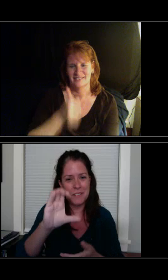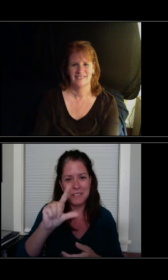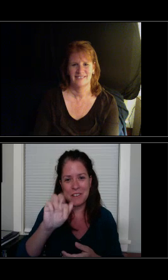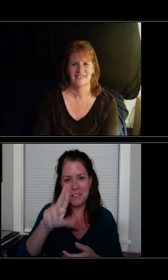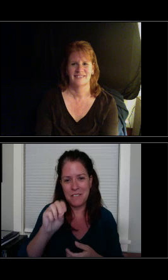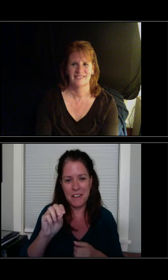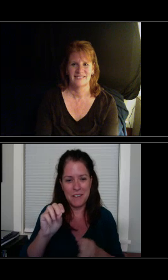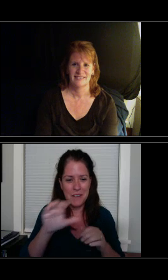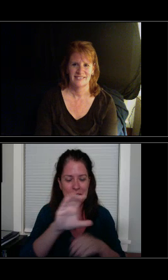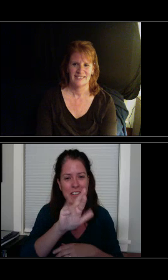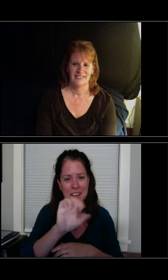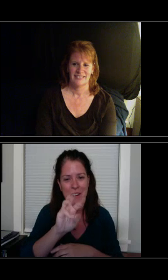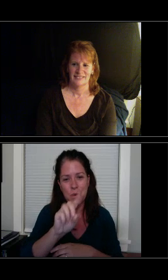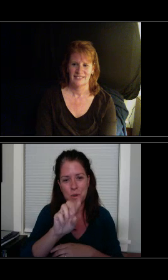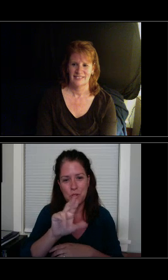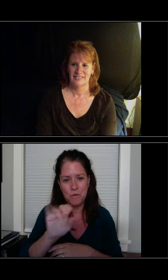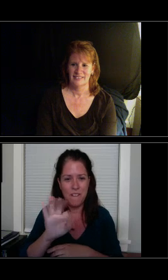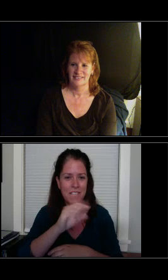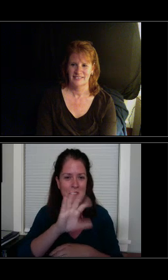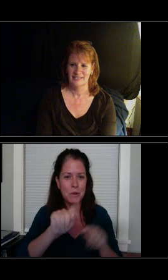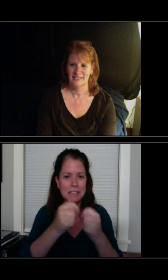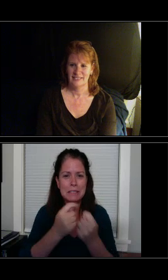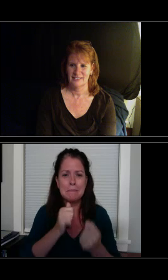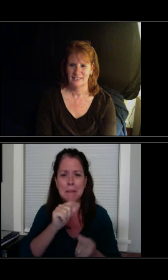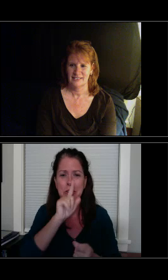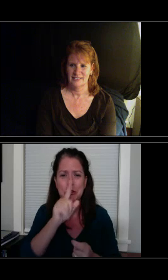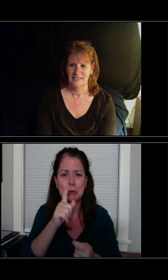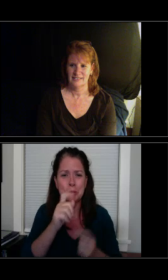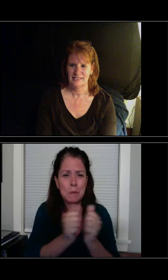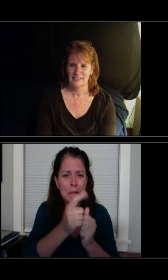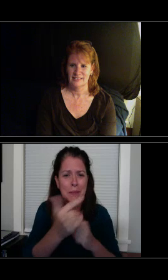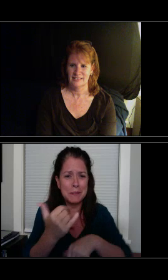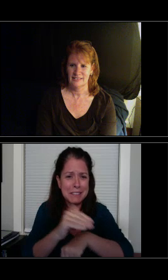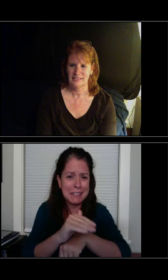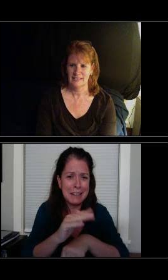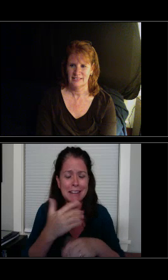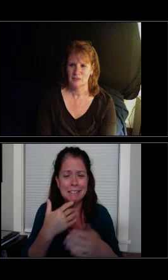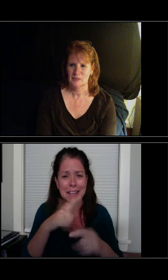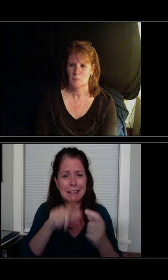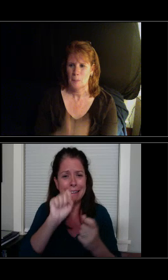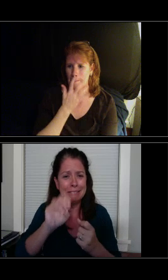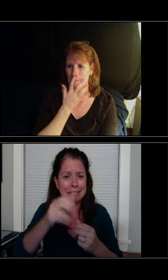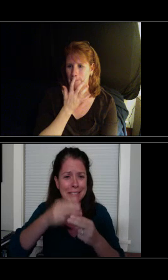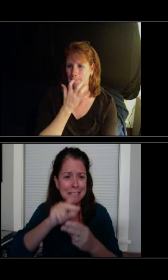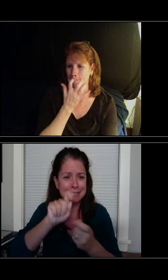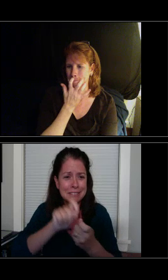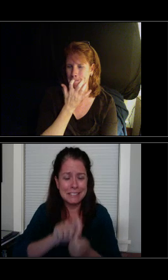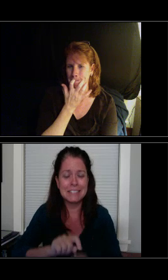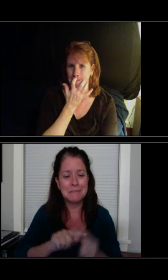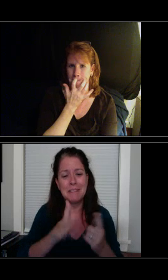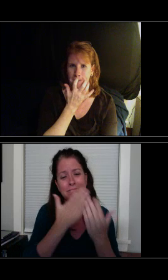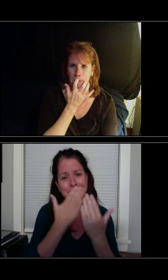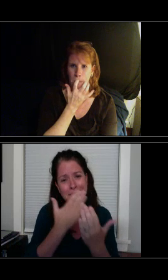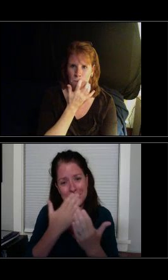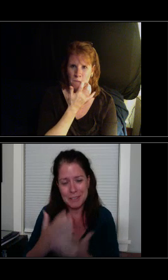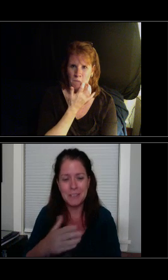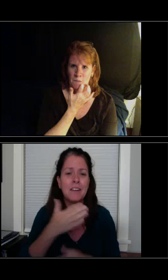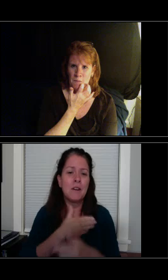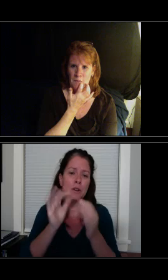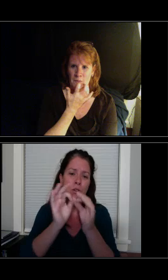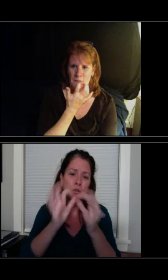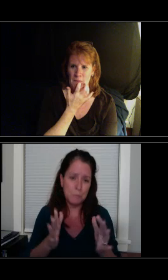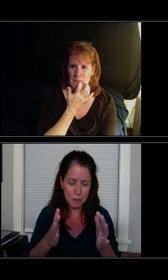So we're very thankful to have the technology support from the university and from the team, Carrie Woodruff, and all the people who have helped this